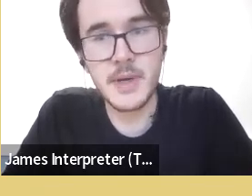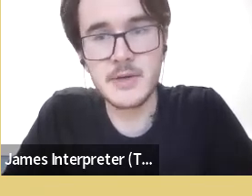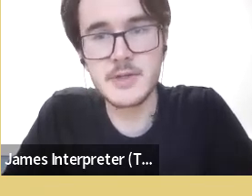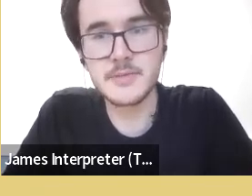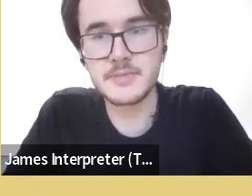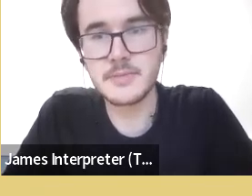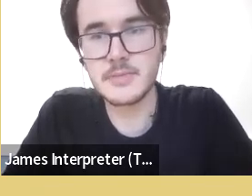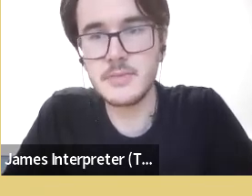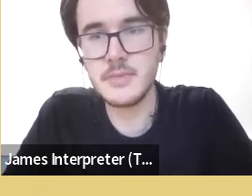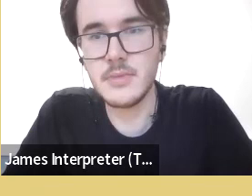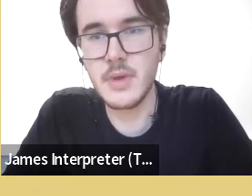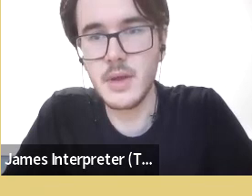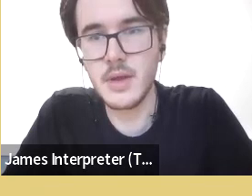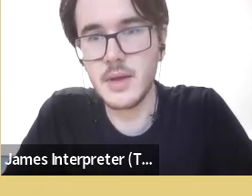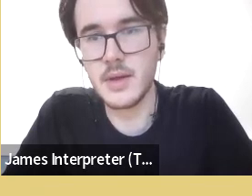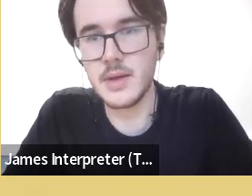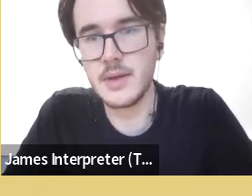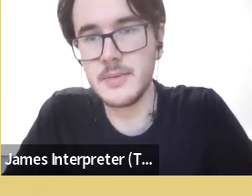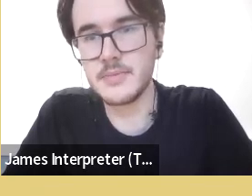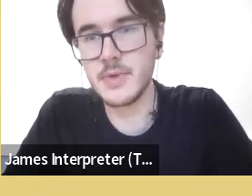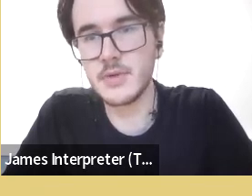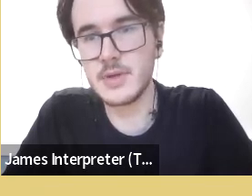We've got lip patterns.